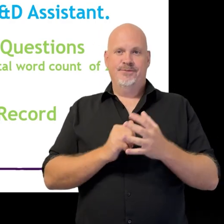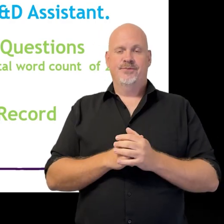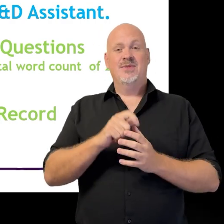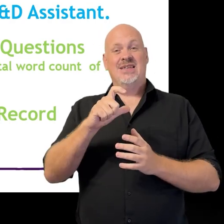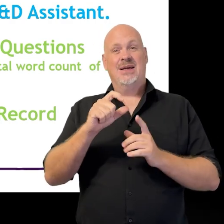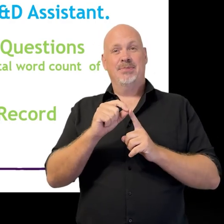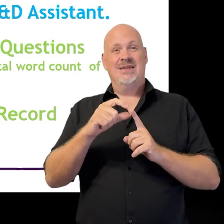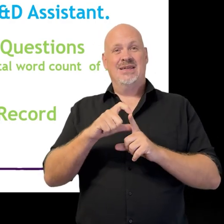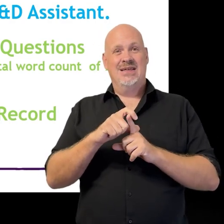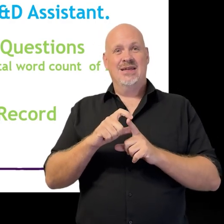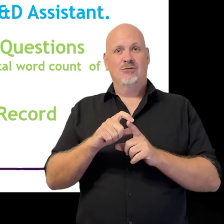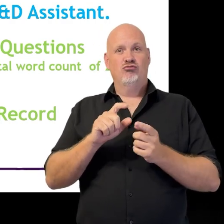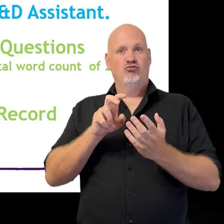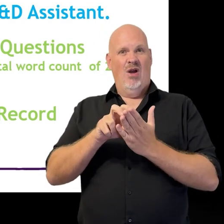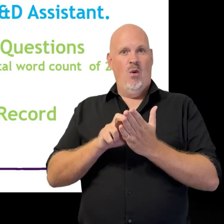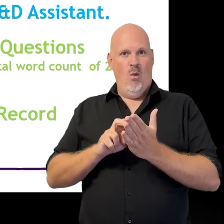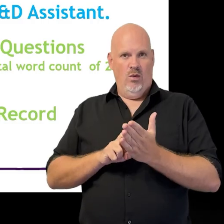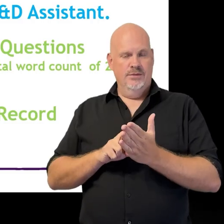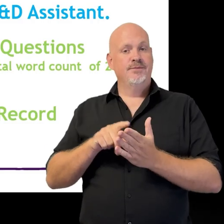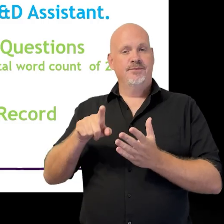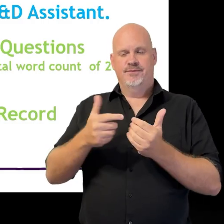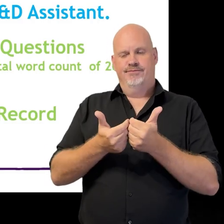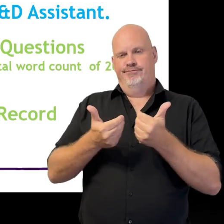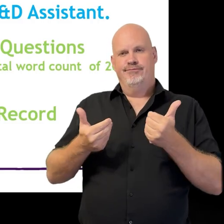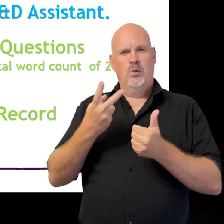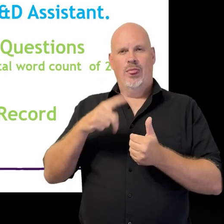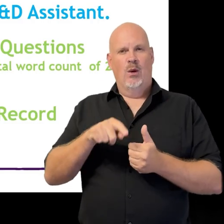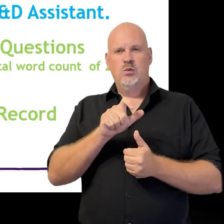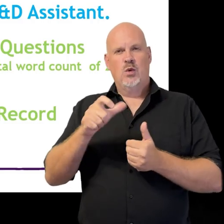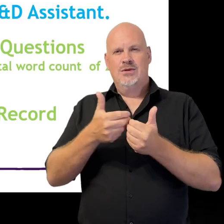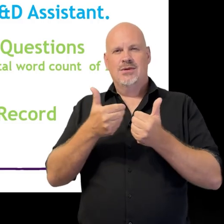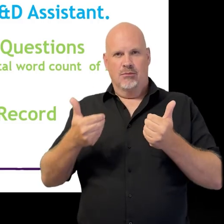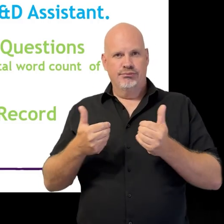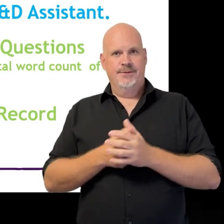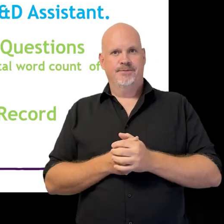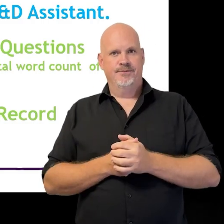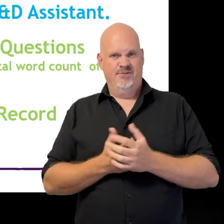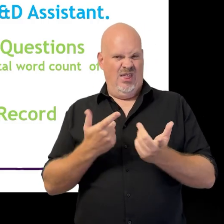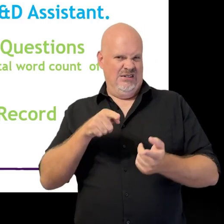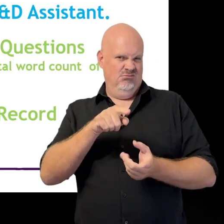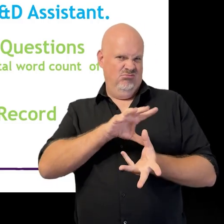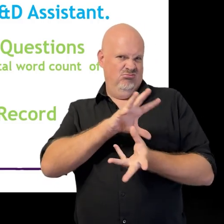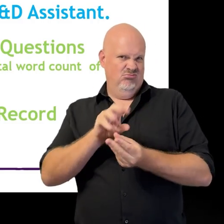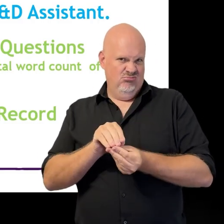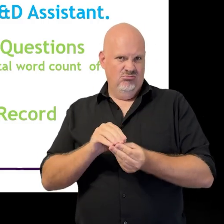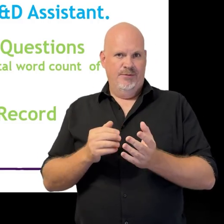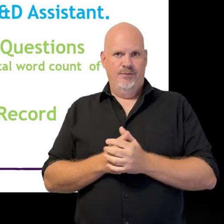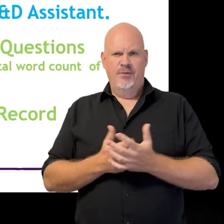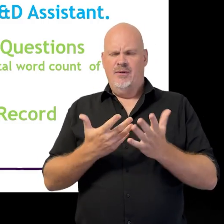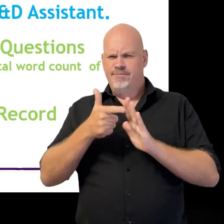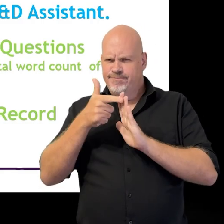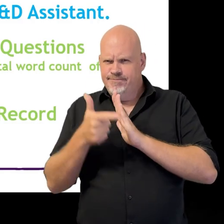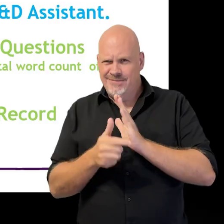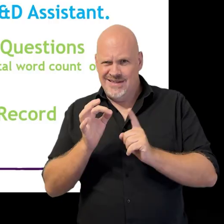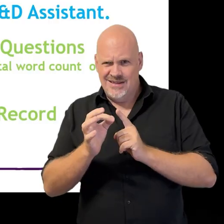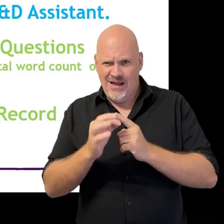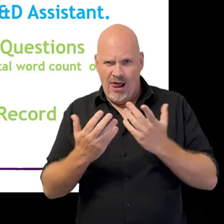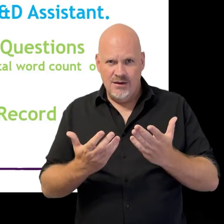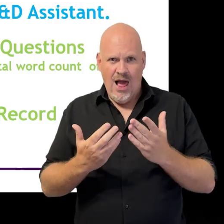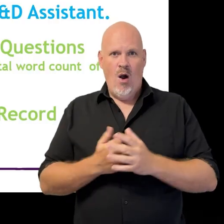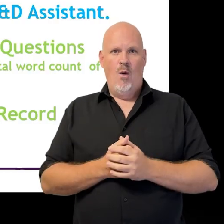Well, essentially, this assessment brief is about applying for a people practice role. And to make